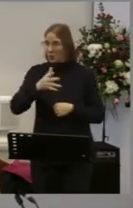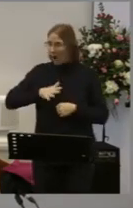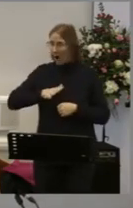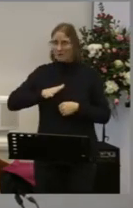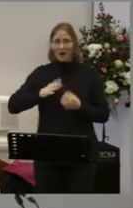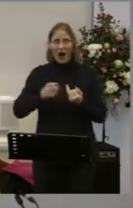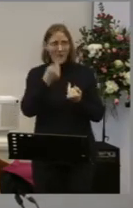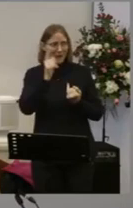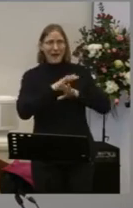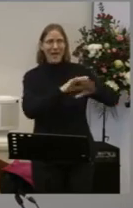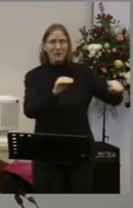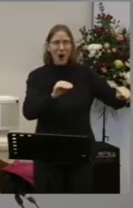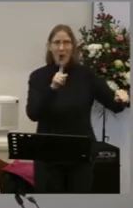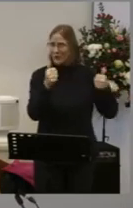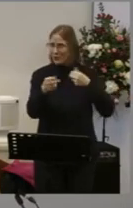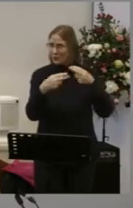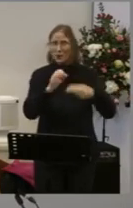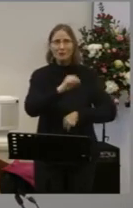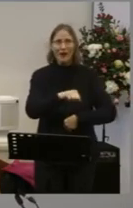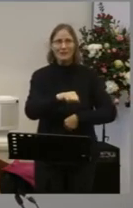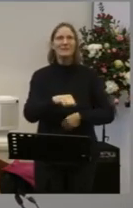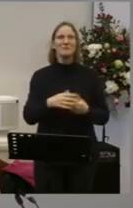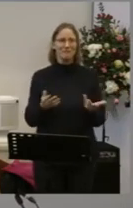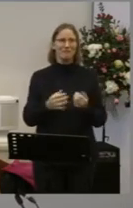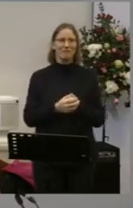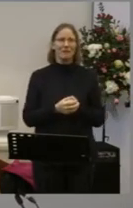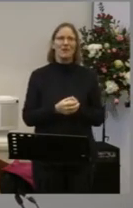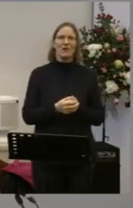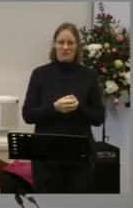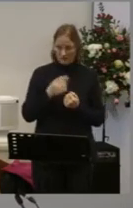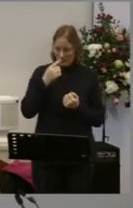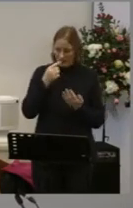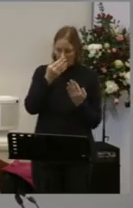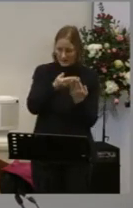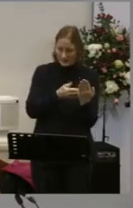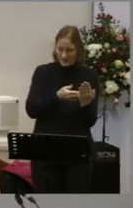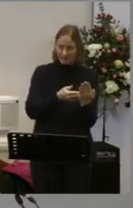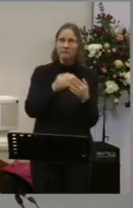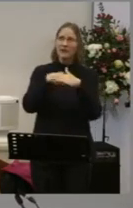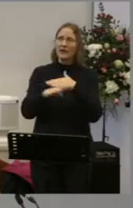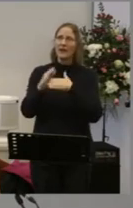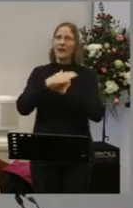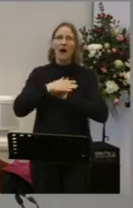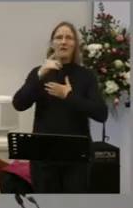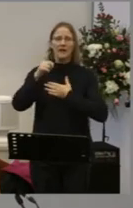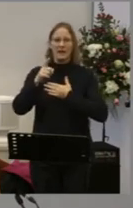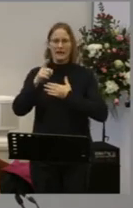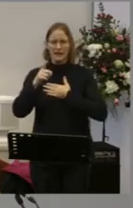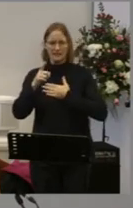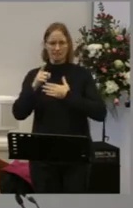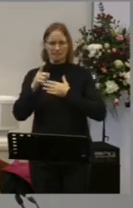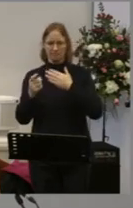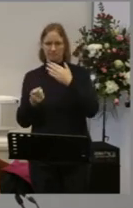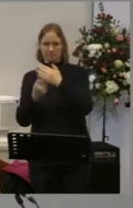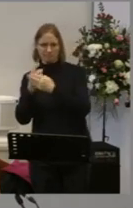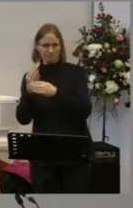Back to our passage Again from the end of verse 4 In love he predestined us for adoption to sonship Through Jesus Christ In accordance with his pleasure and will